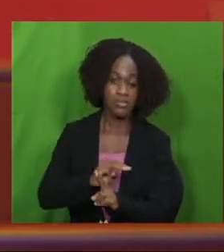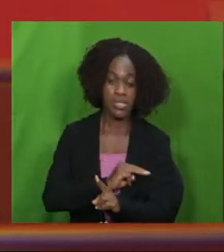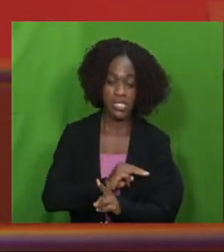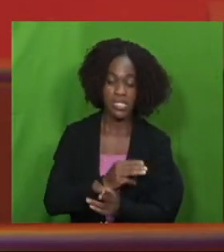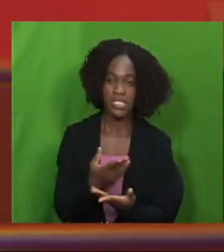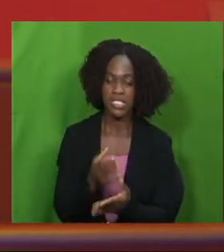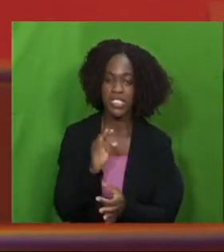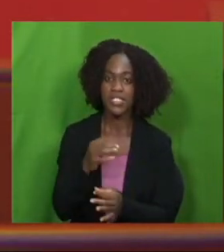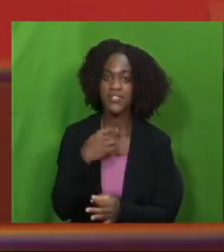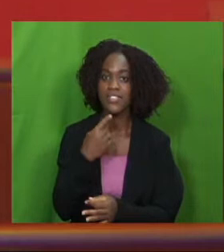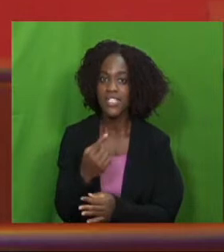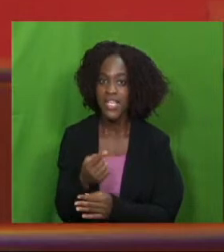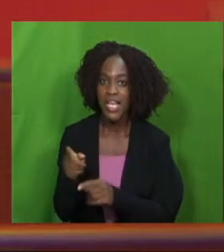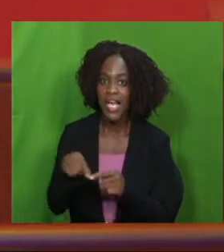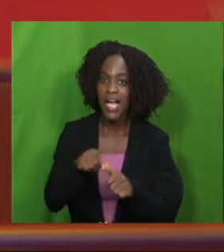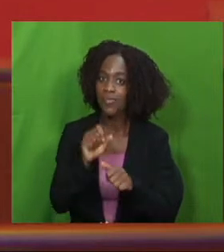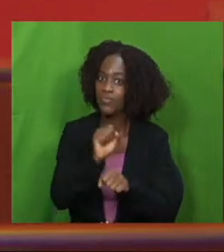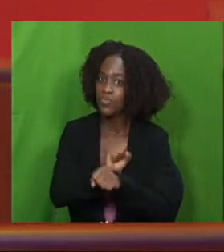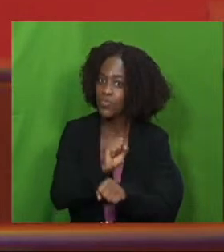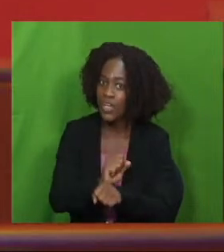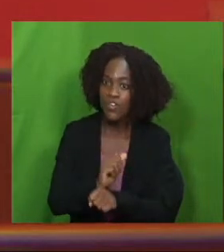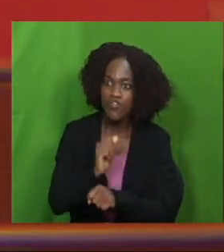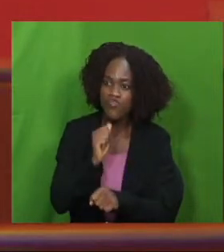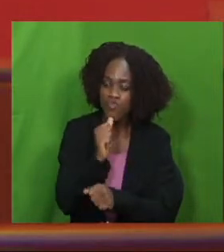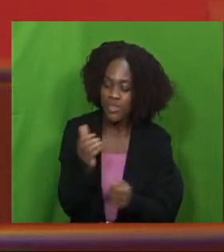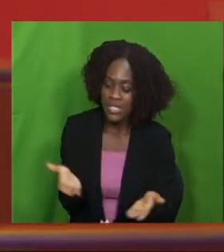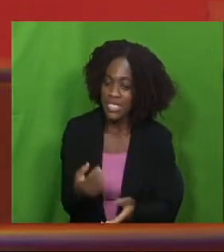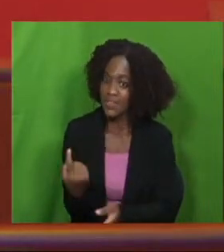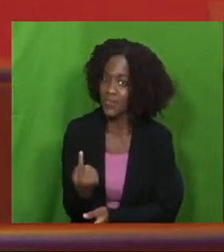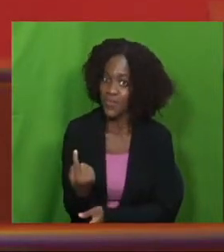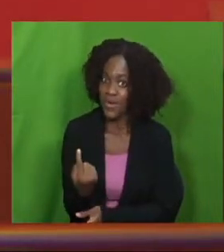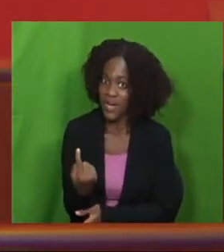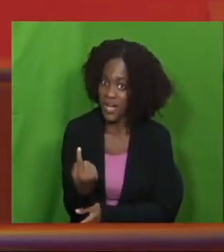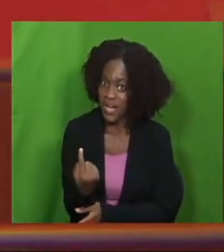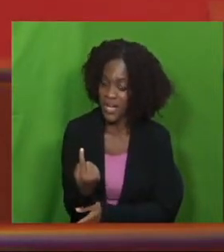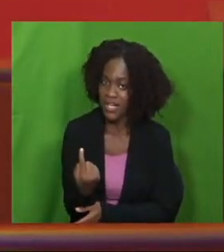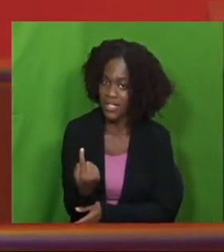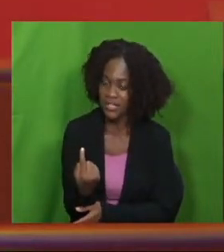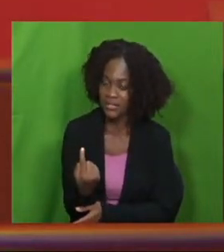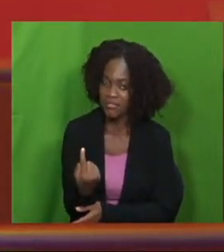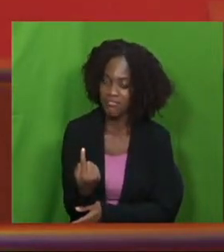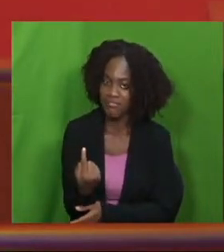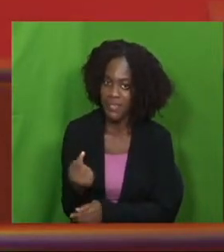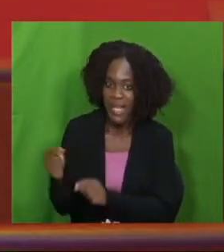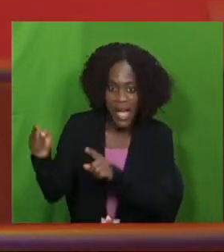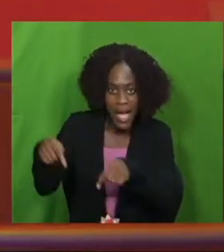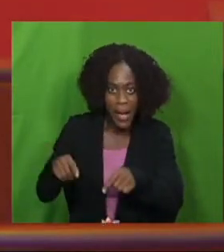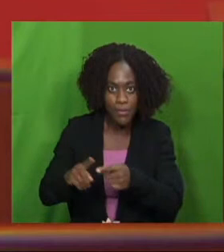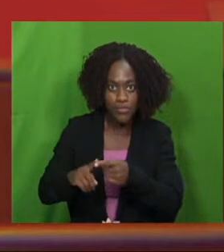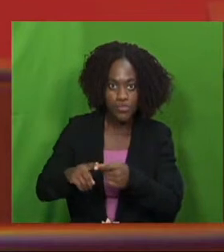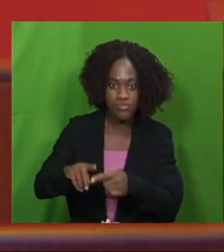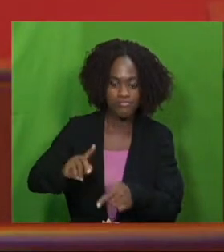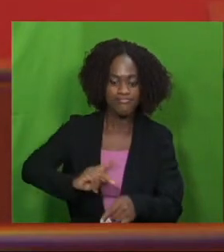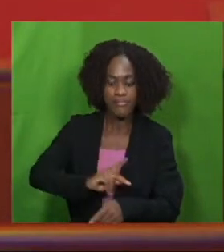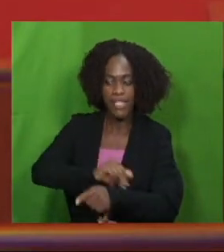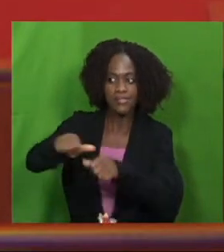not only limited to the floor of the House. It's attendance to Parliament.